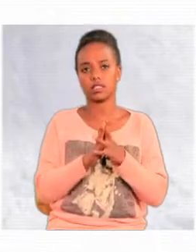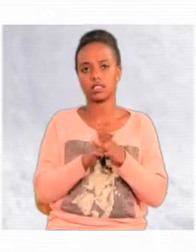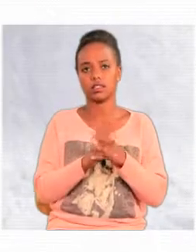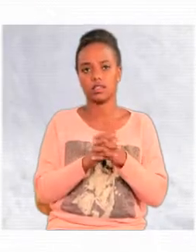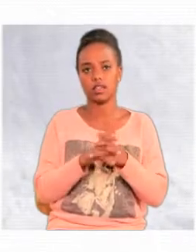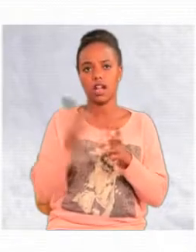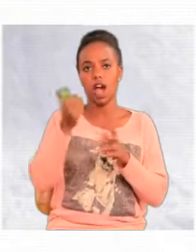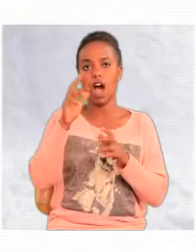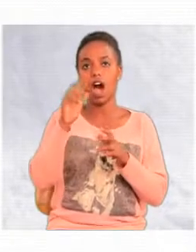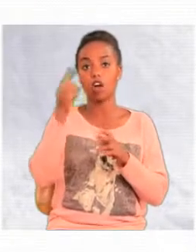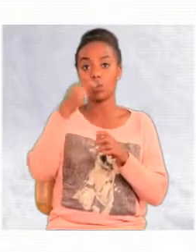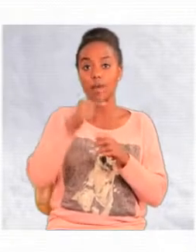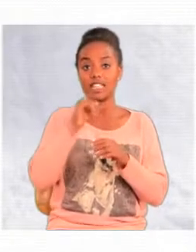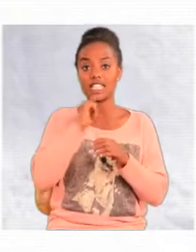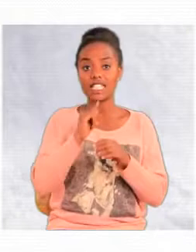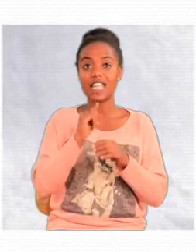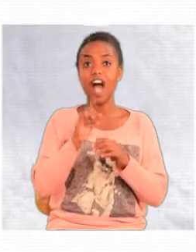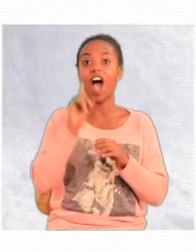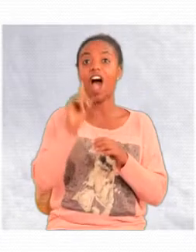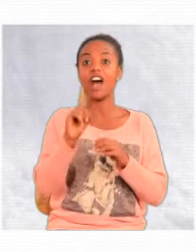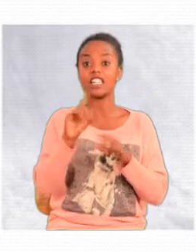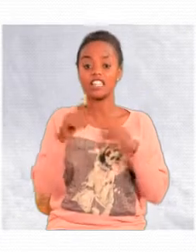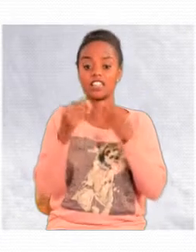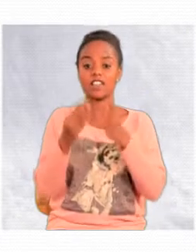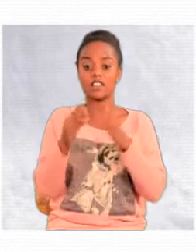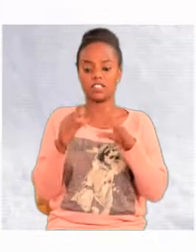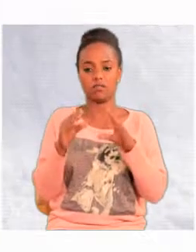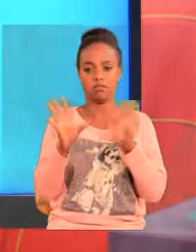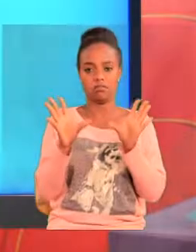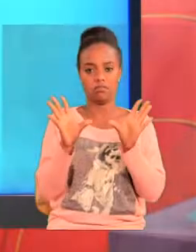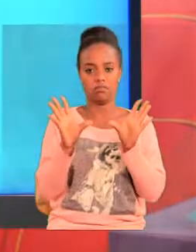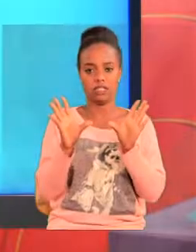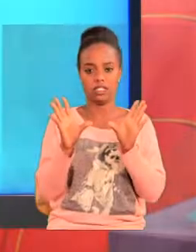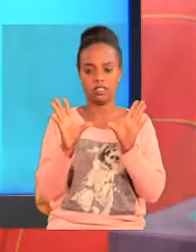Argument is an assertion that a given set of statements,